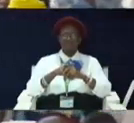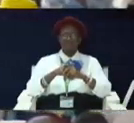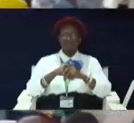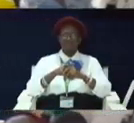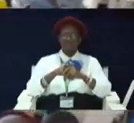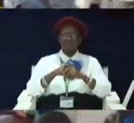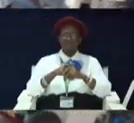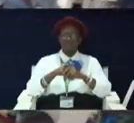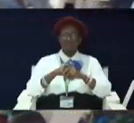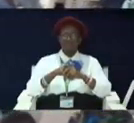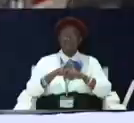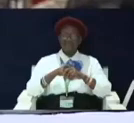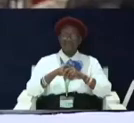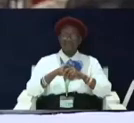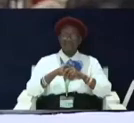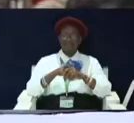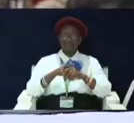won.